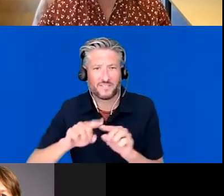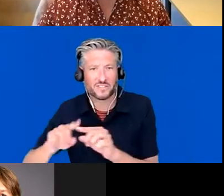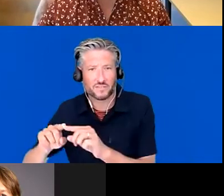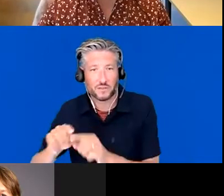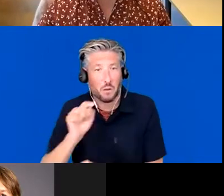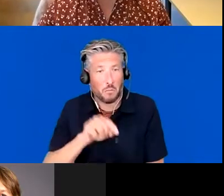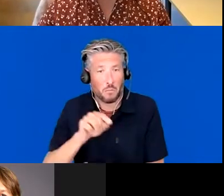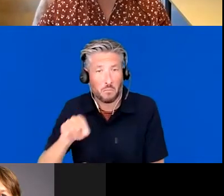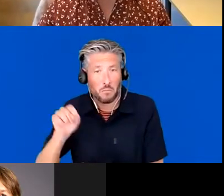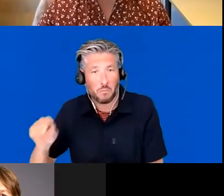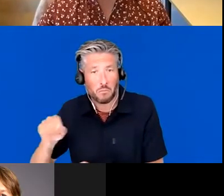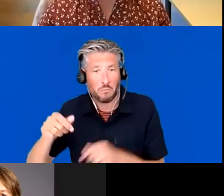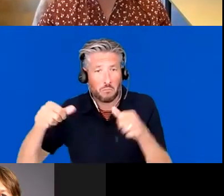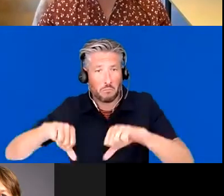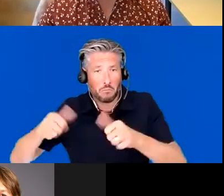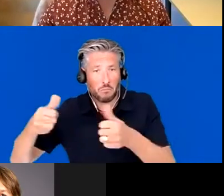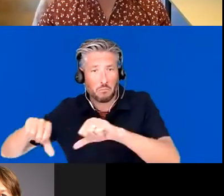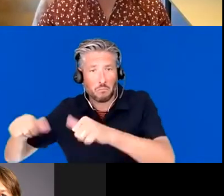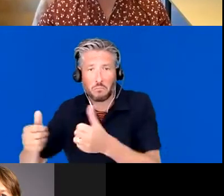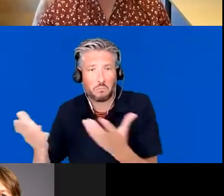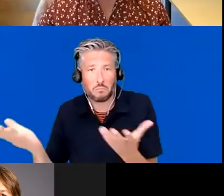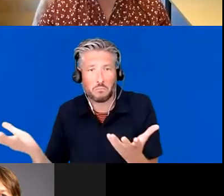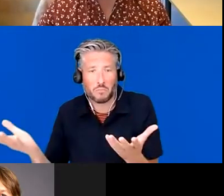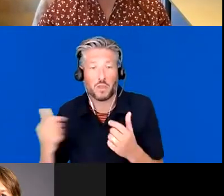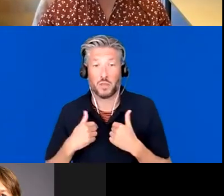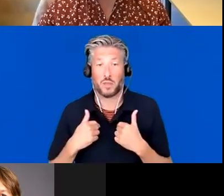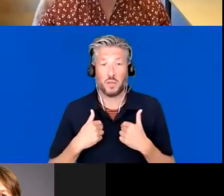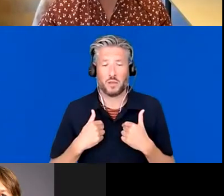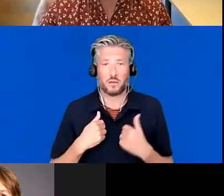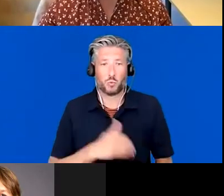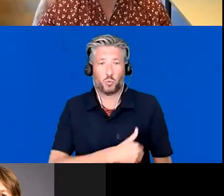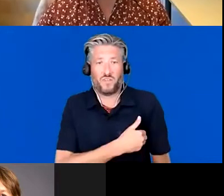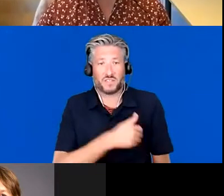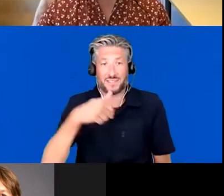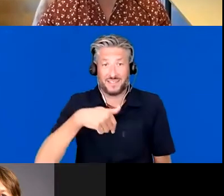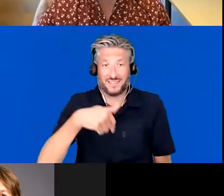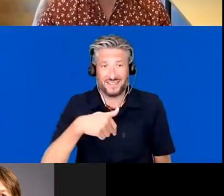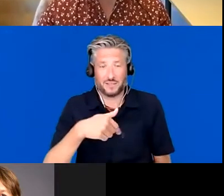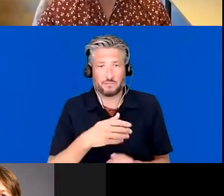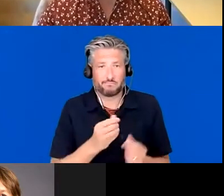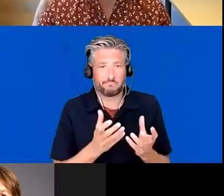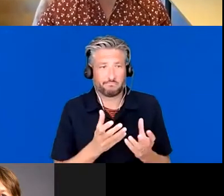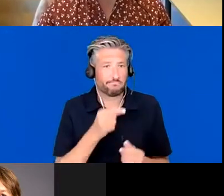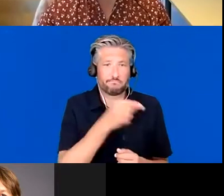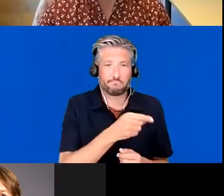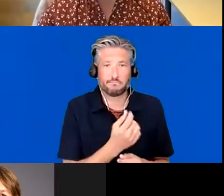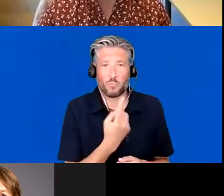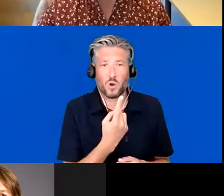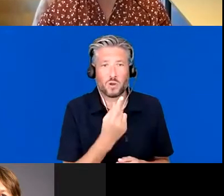at the university who was able to just help us through using